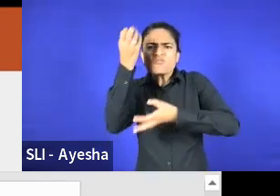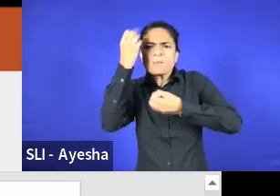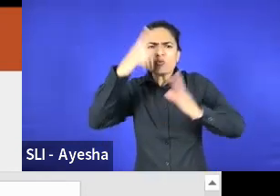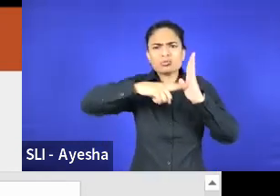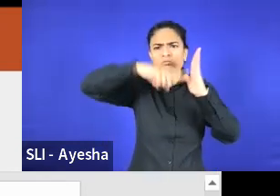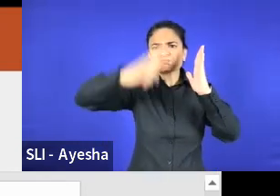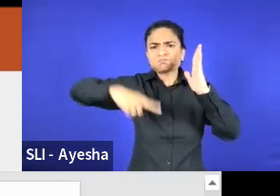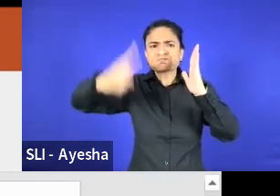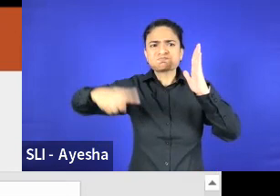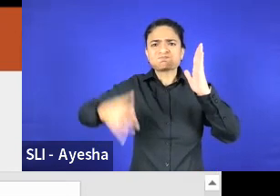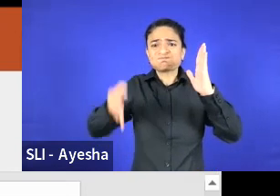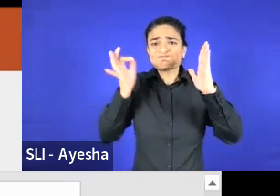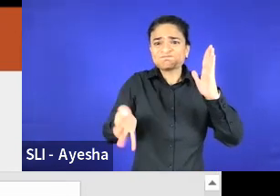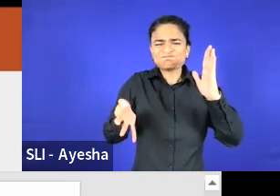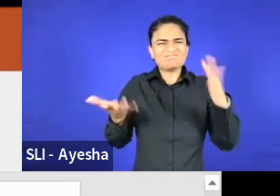barriers